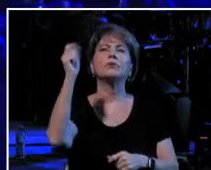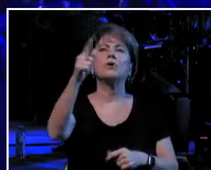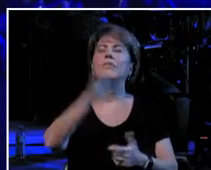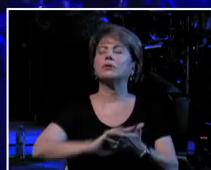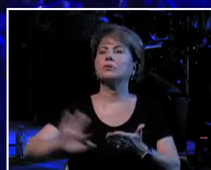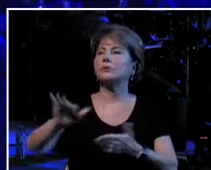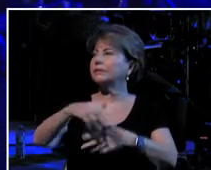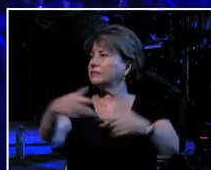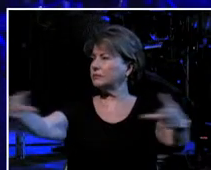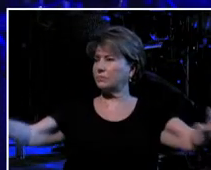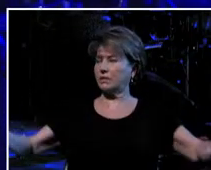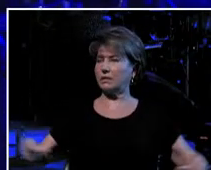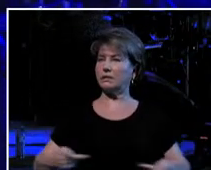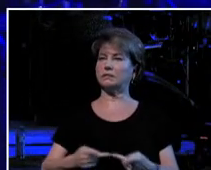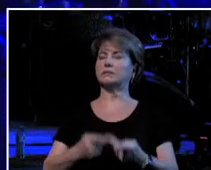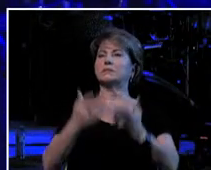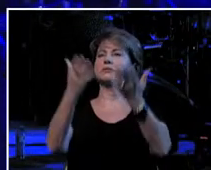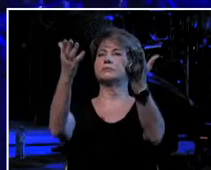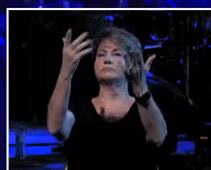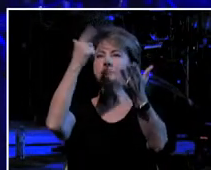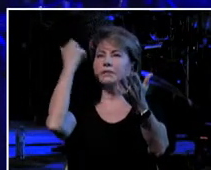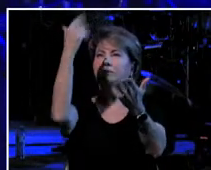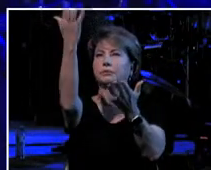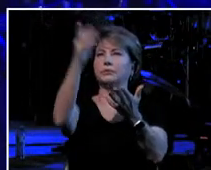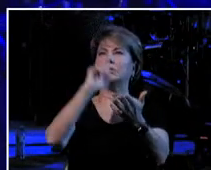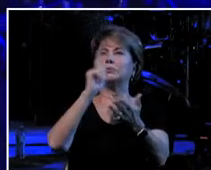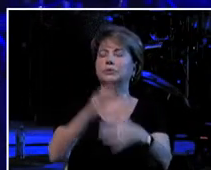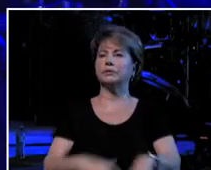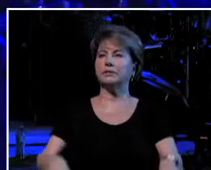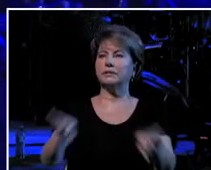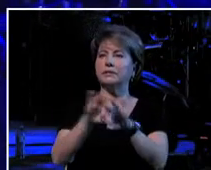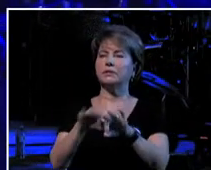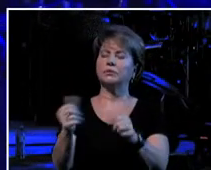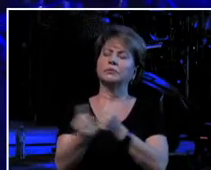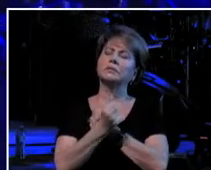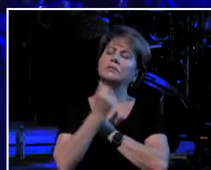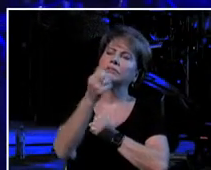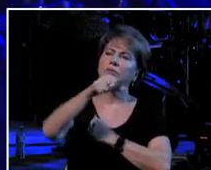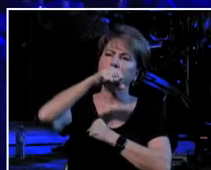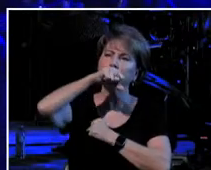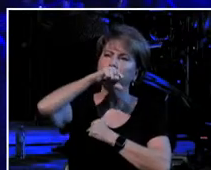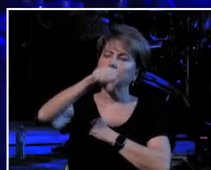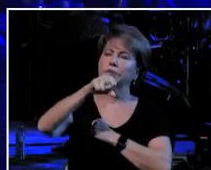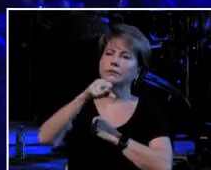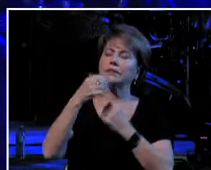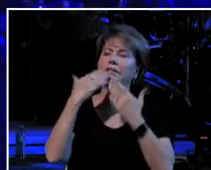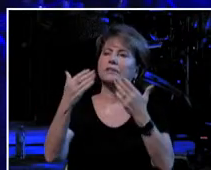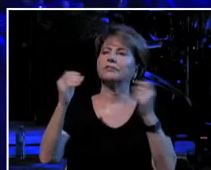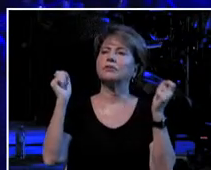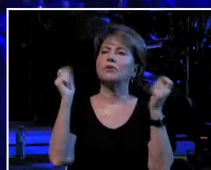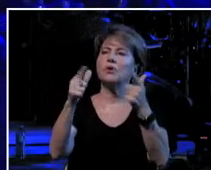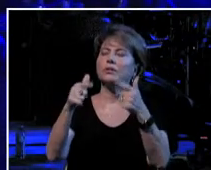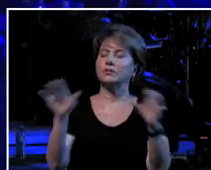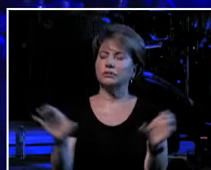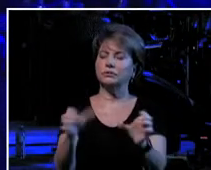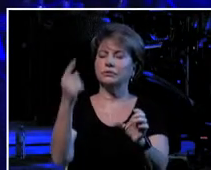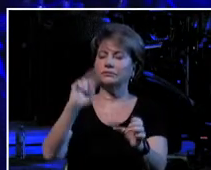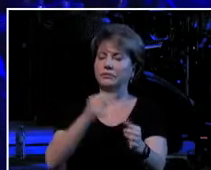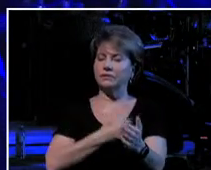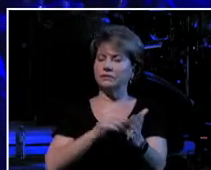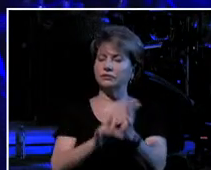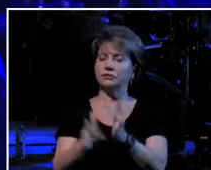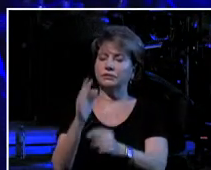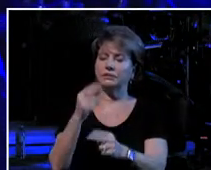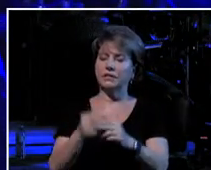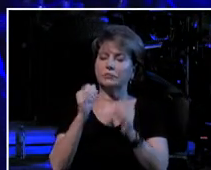place. Because you're worthy. We love you, Lord, and we thank you for all you've done. And it's in your name, Jesus, we